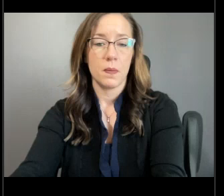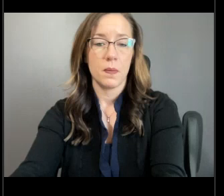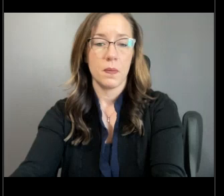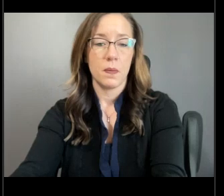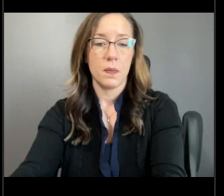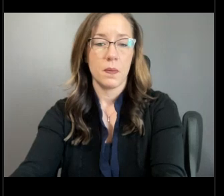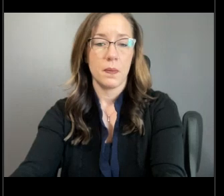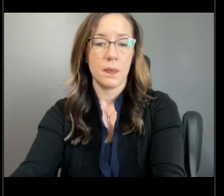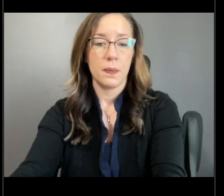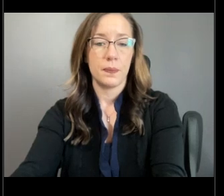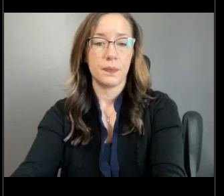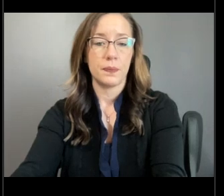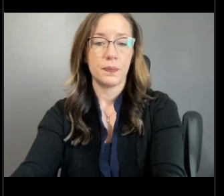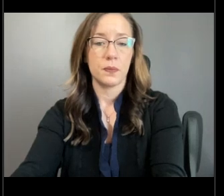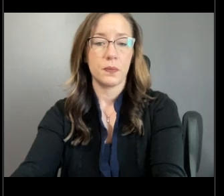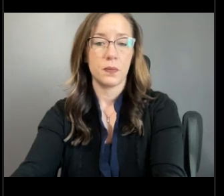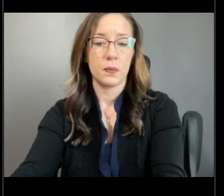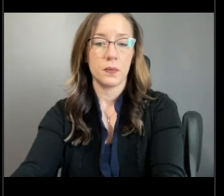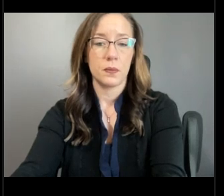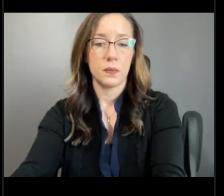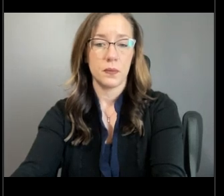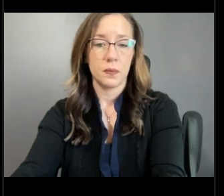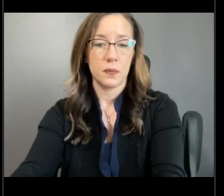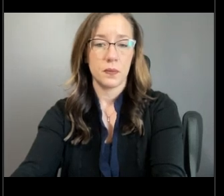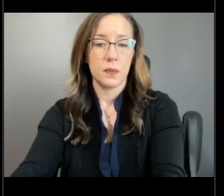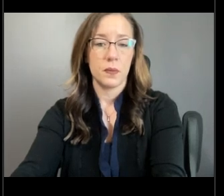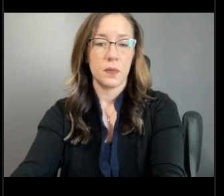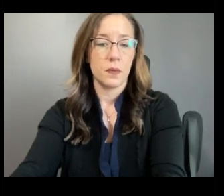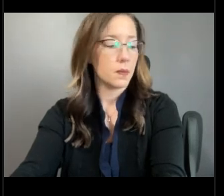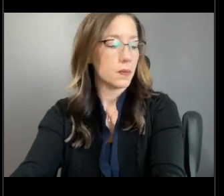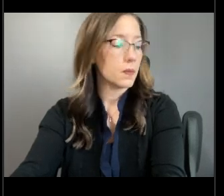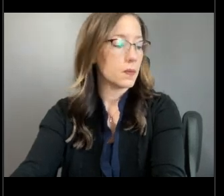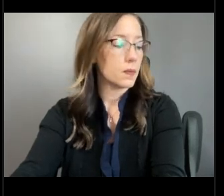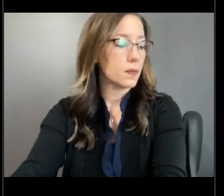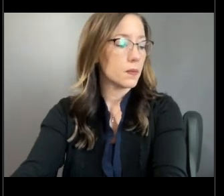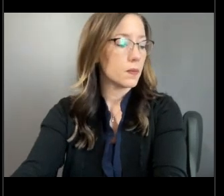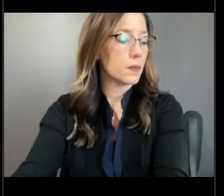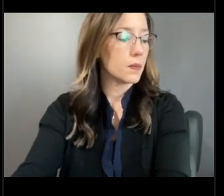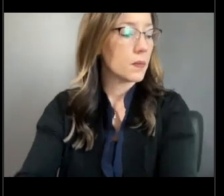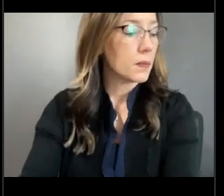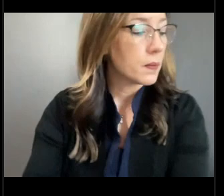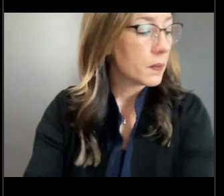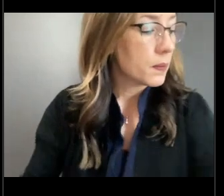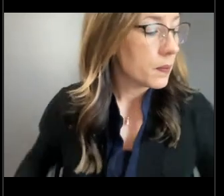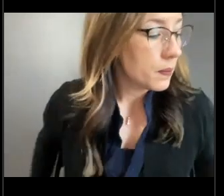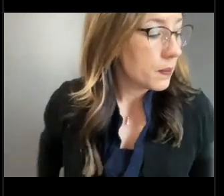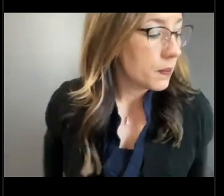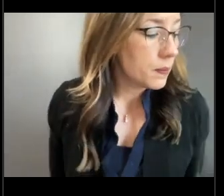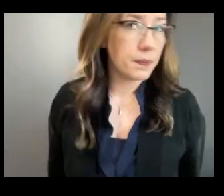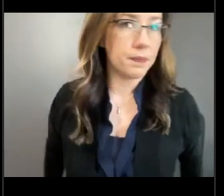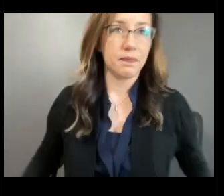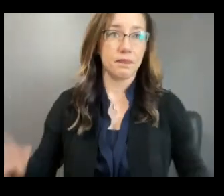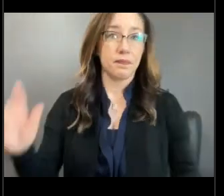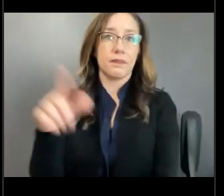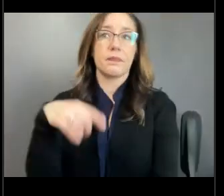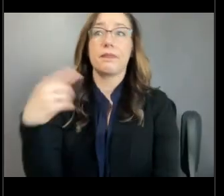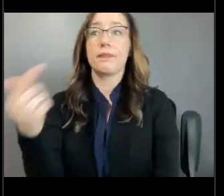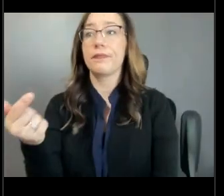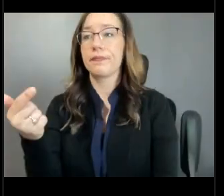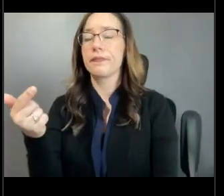All right, thank you so much. Go and close that poll and go back to you, Crystal, for the key takeaways. Thank you,